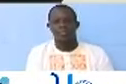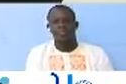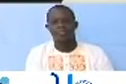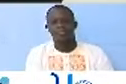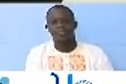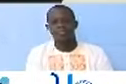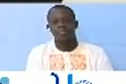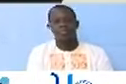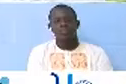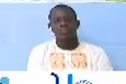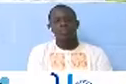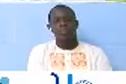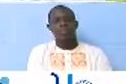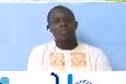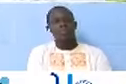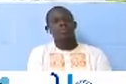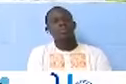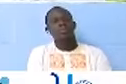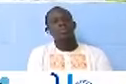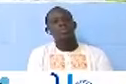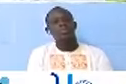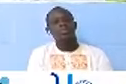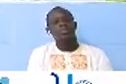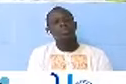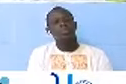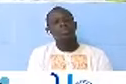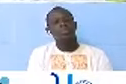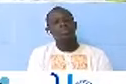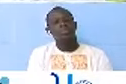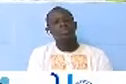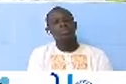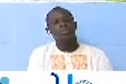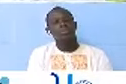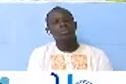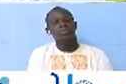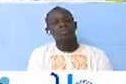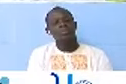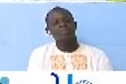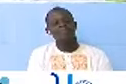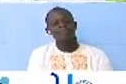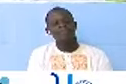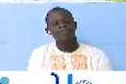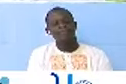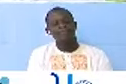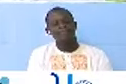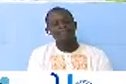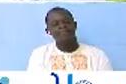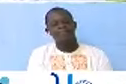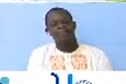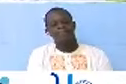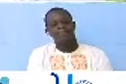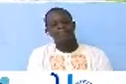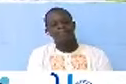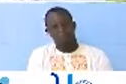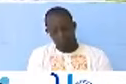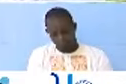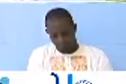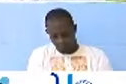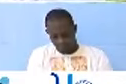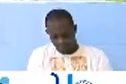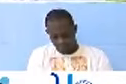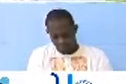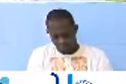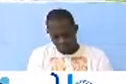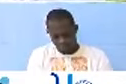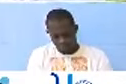ko sanjitan ani woro wulo wicho nyin ko fo ila to fo la ina ma moy ka fo ko nyimmo kare mo kare nyinde mo lipara nyimmo mo lipara balde